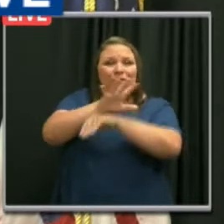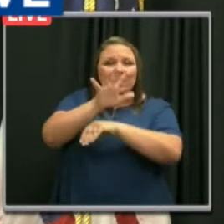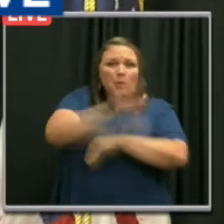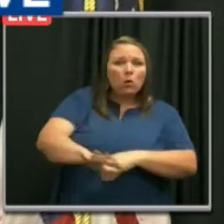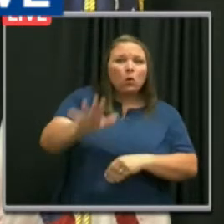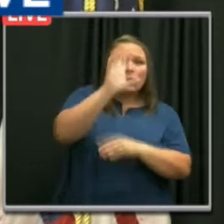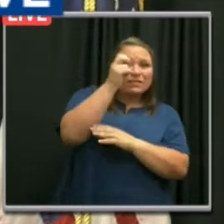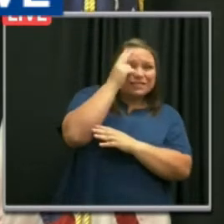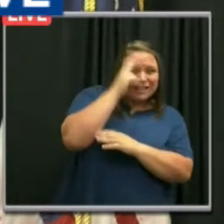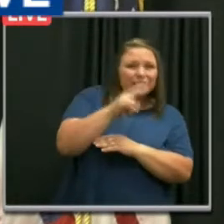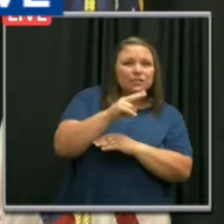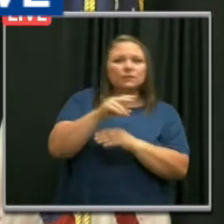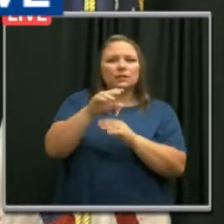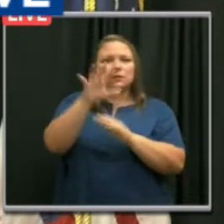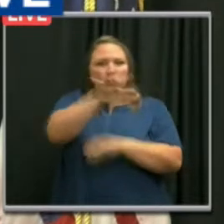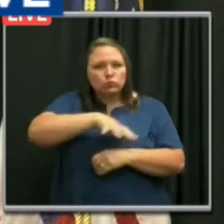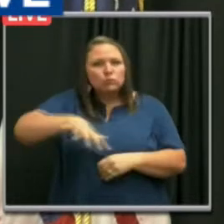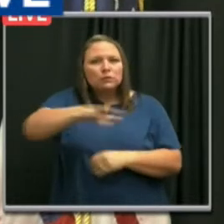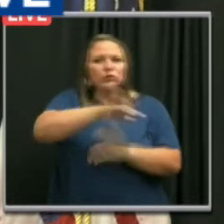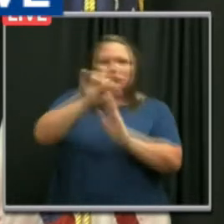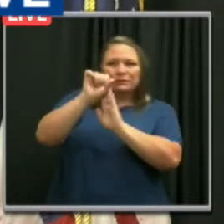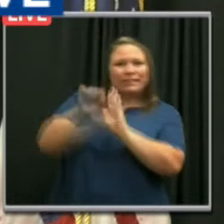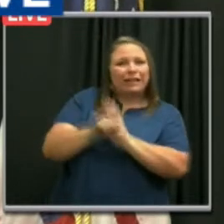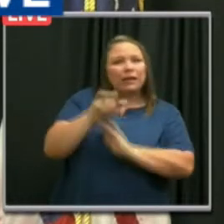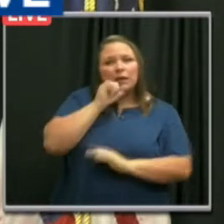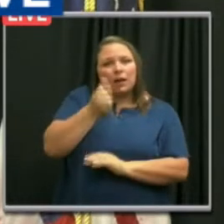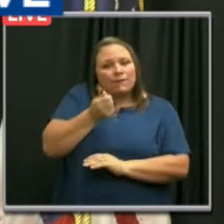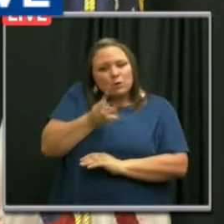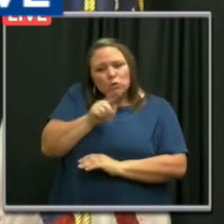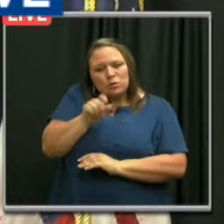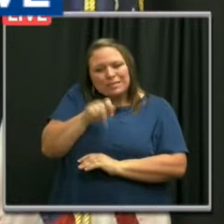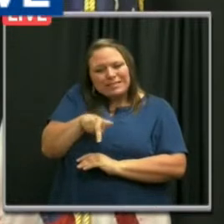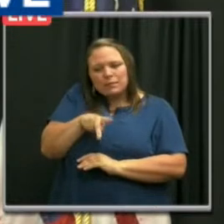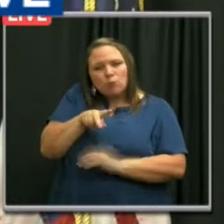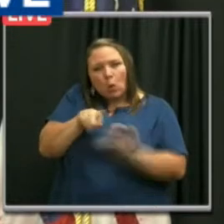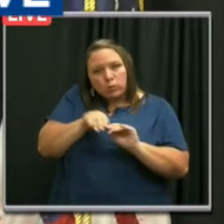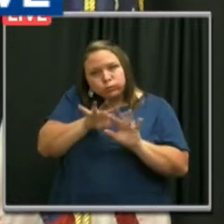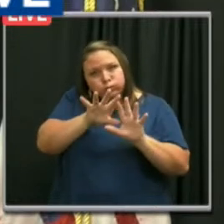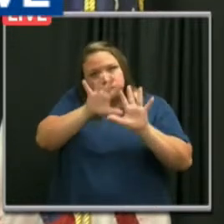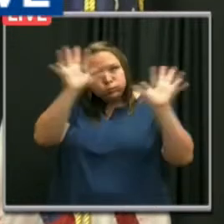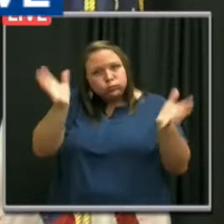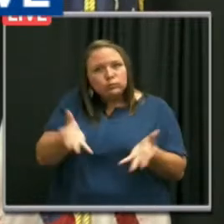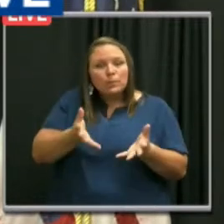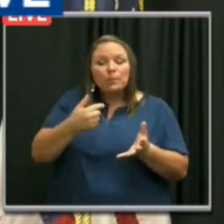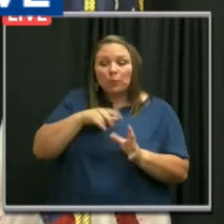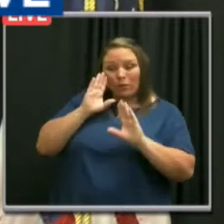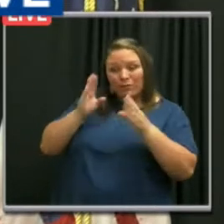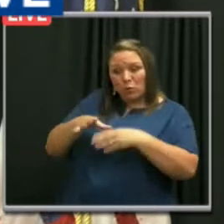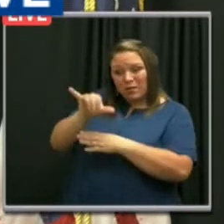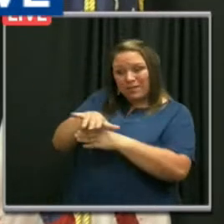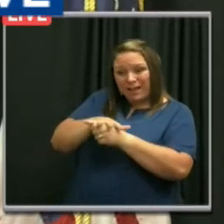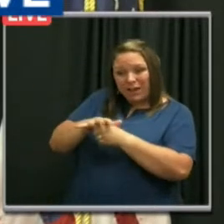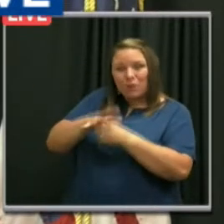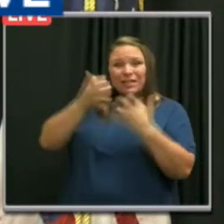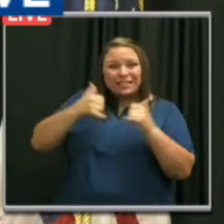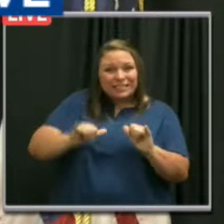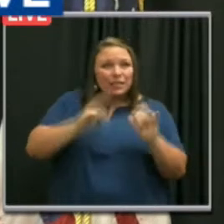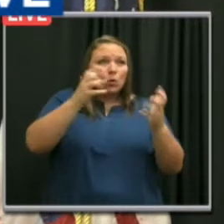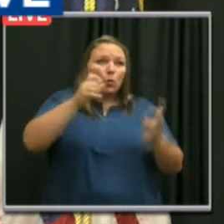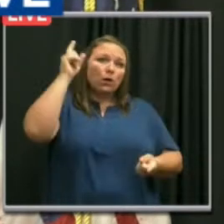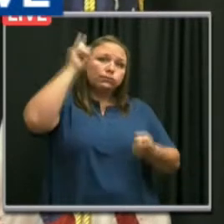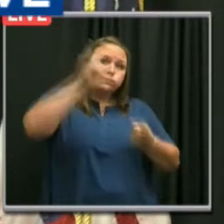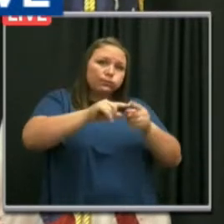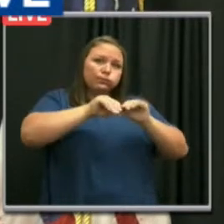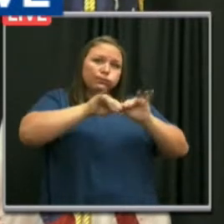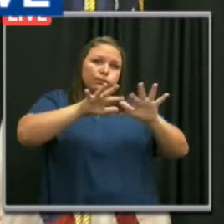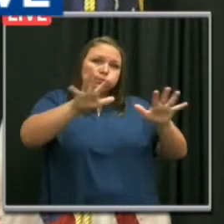region, and our state, and not just a few zip codes. And while we may focus on this area, we want to continue to work to